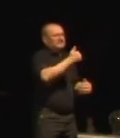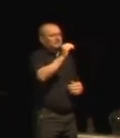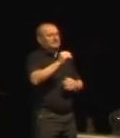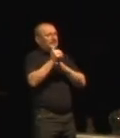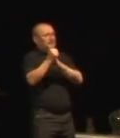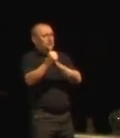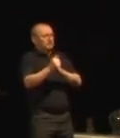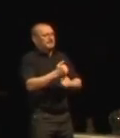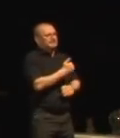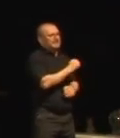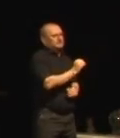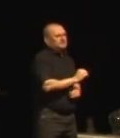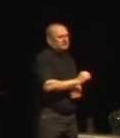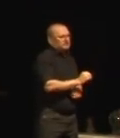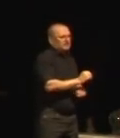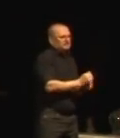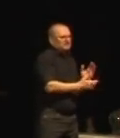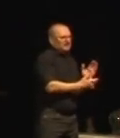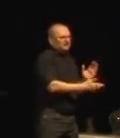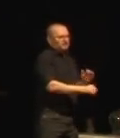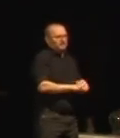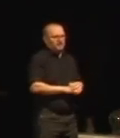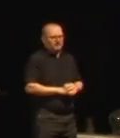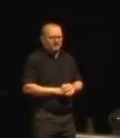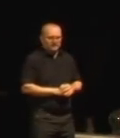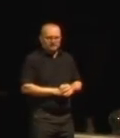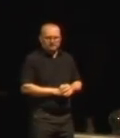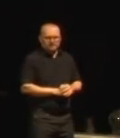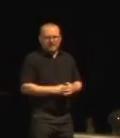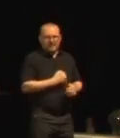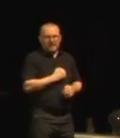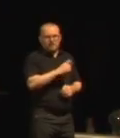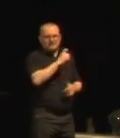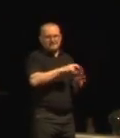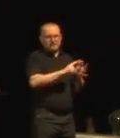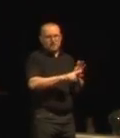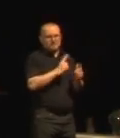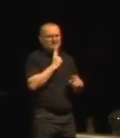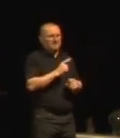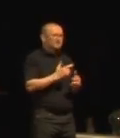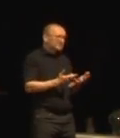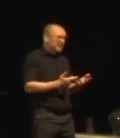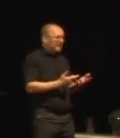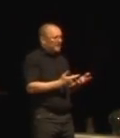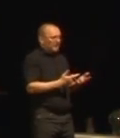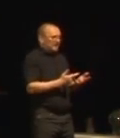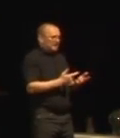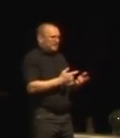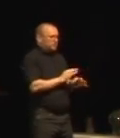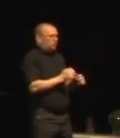roles. Our CEO, Chris Beard, said, "We're not where we want to be, and we have a lot more work to